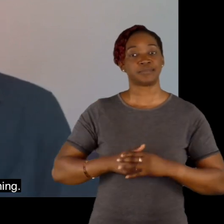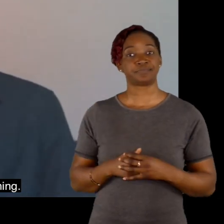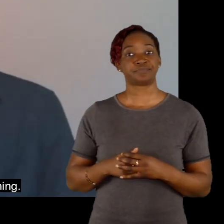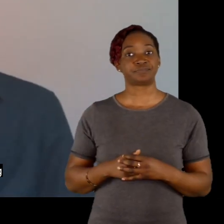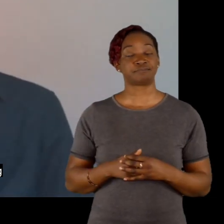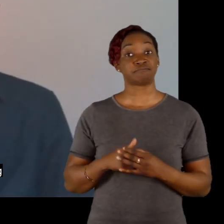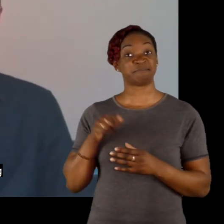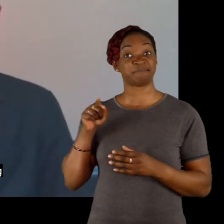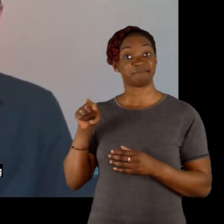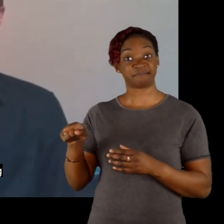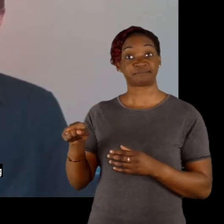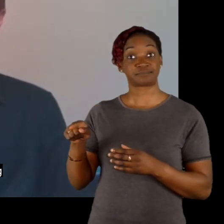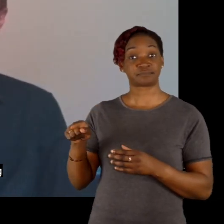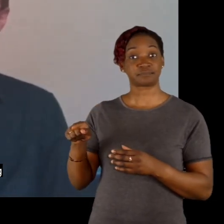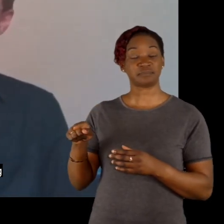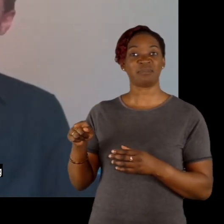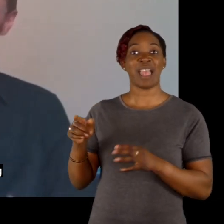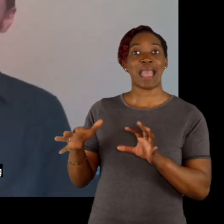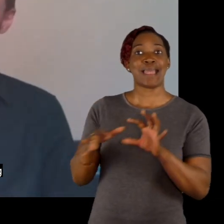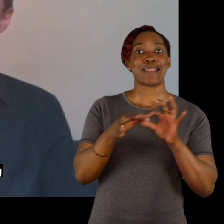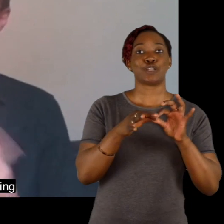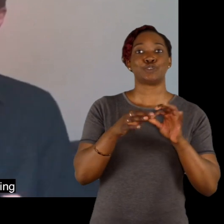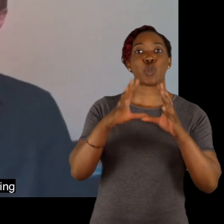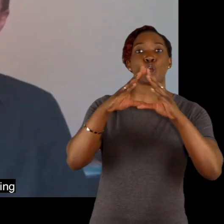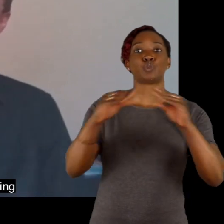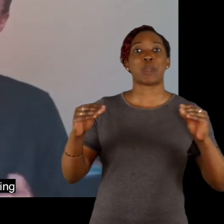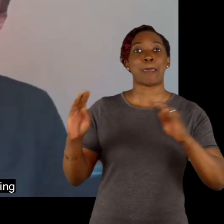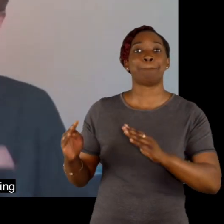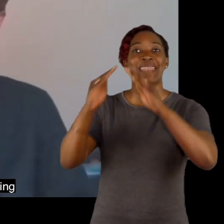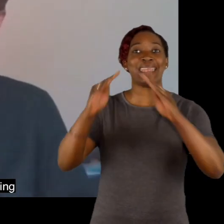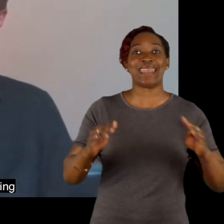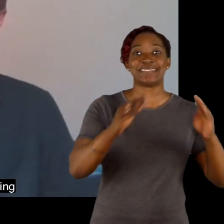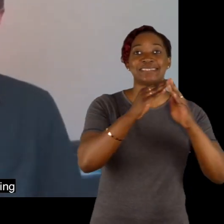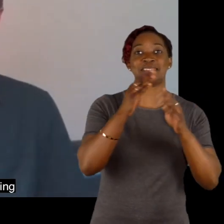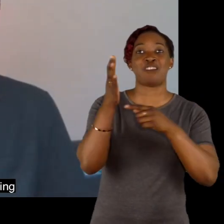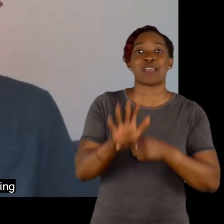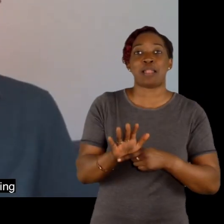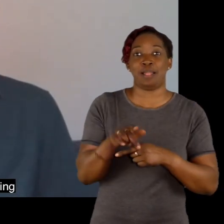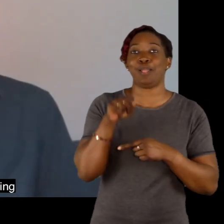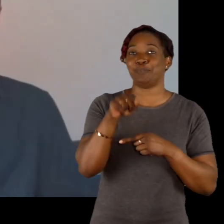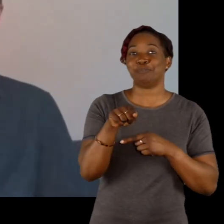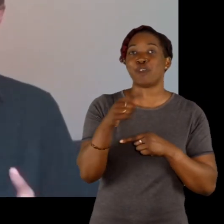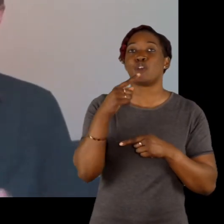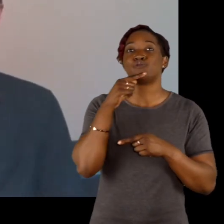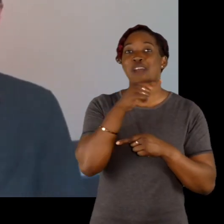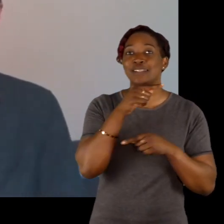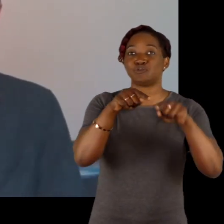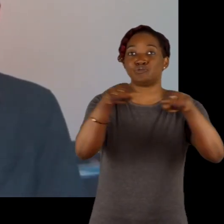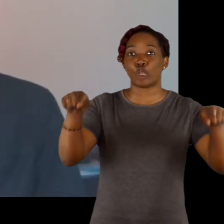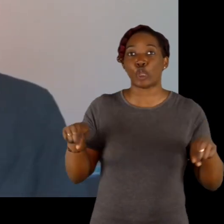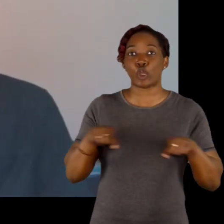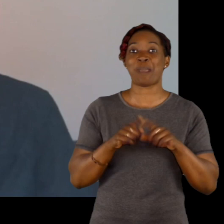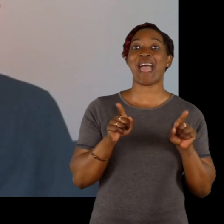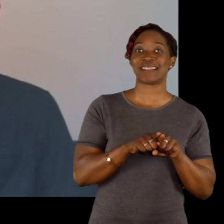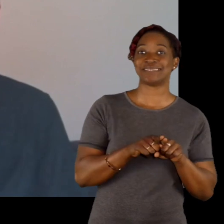whole thing. And part of that was coming from the Twin Peaks Red Room music that we referenced when we were talking, and also